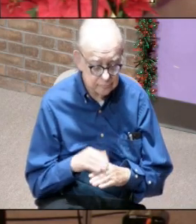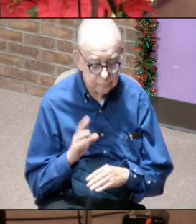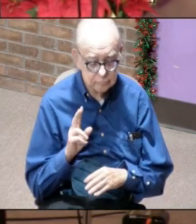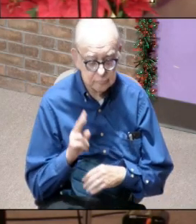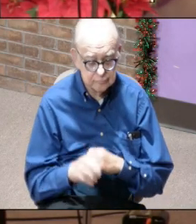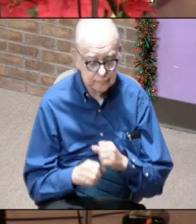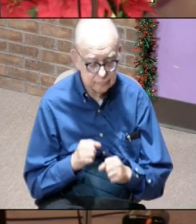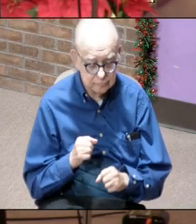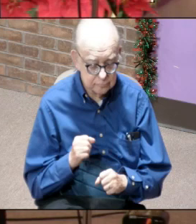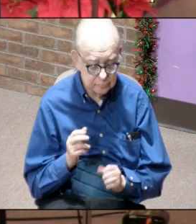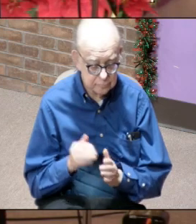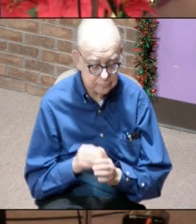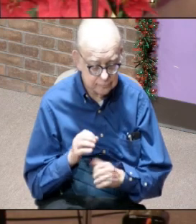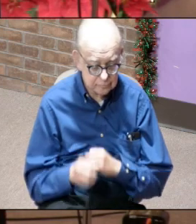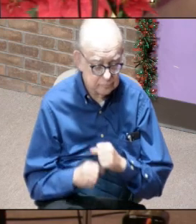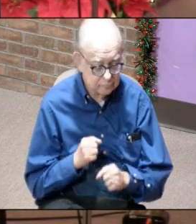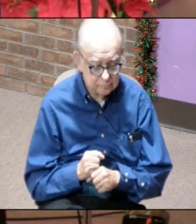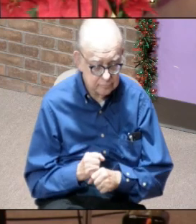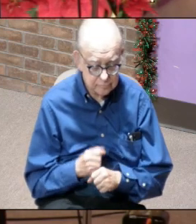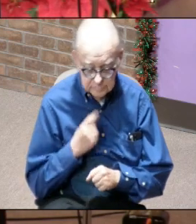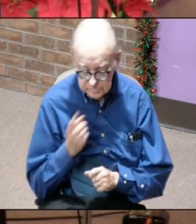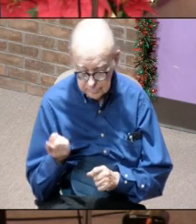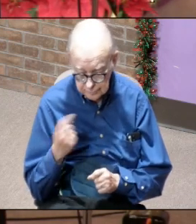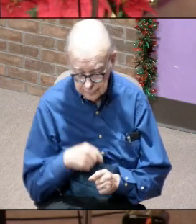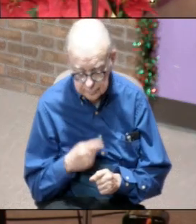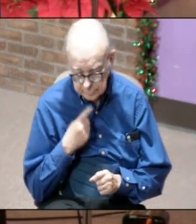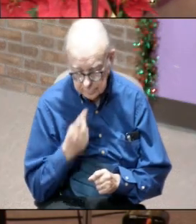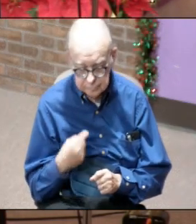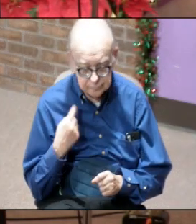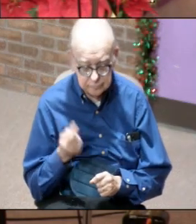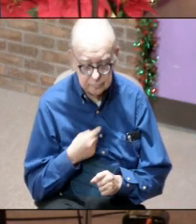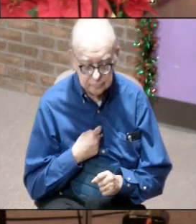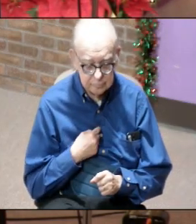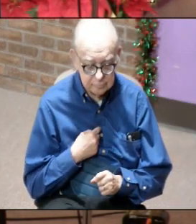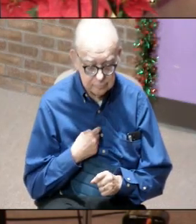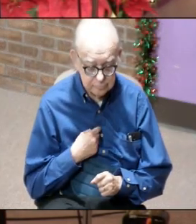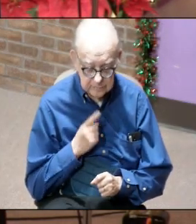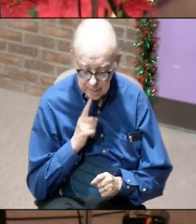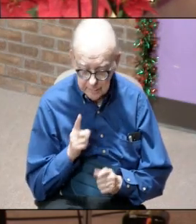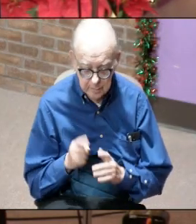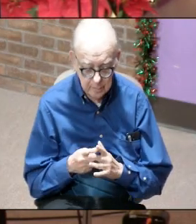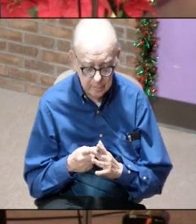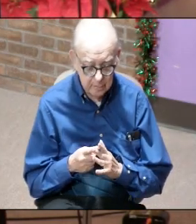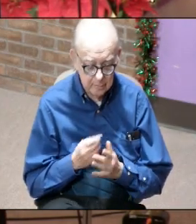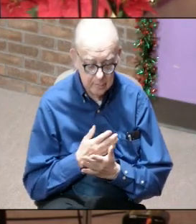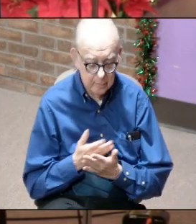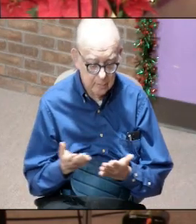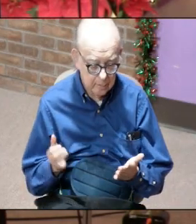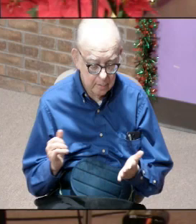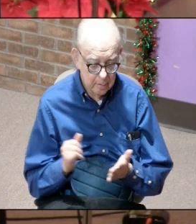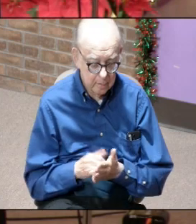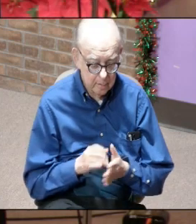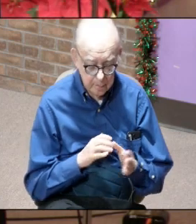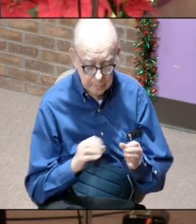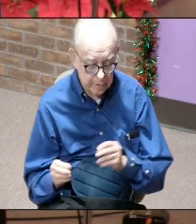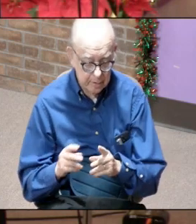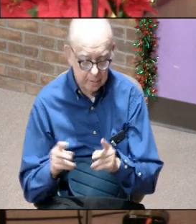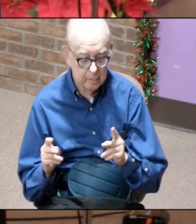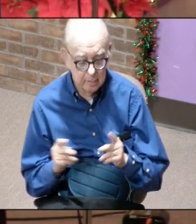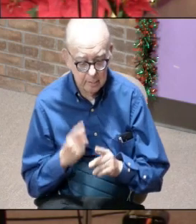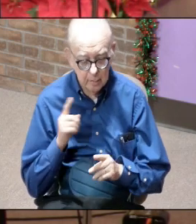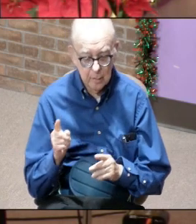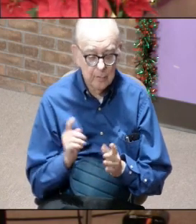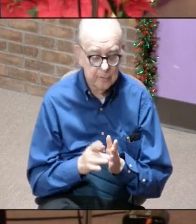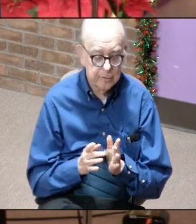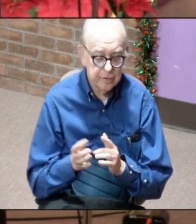years. He is coming. But let me say this to you. We are at the beginning of everything being put into place for